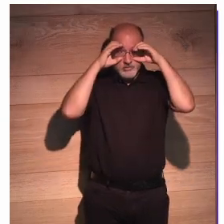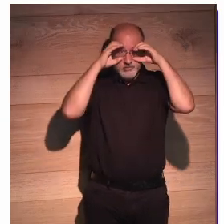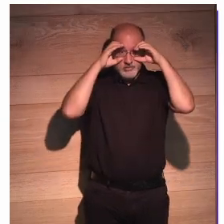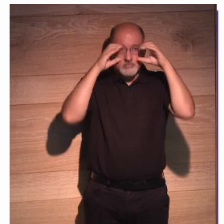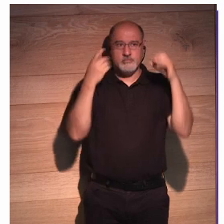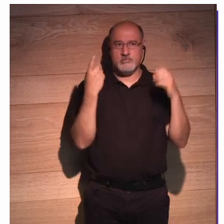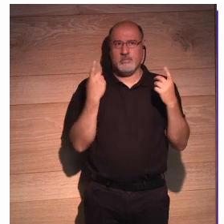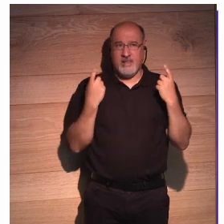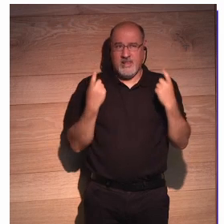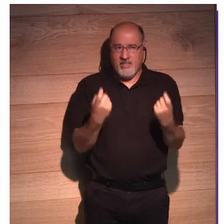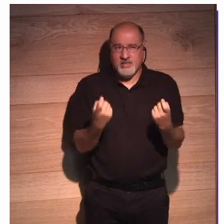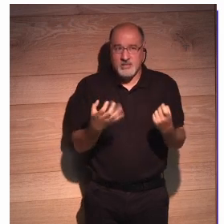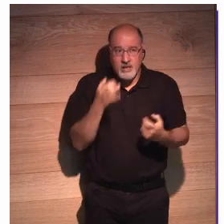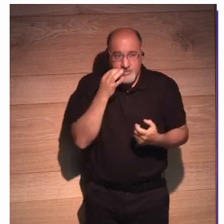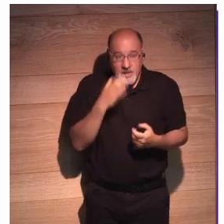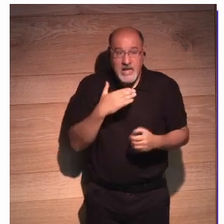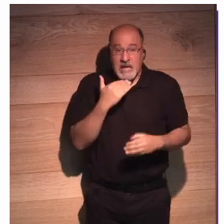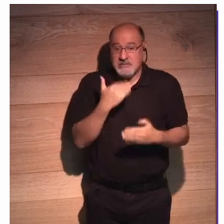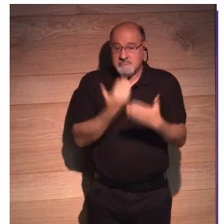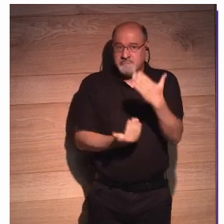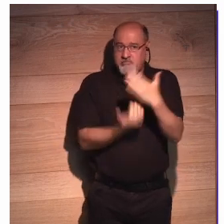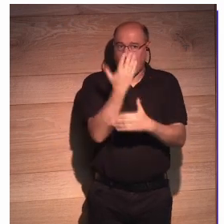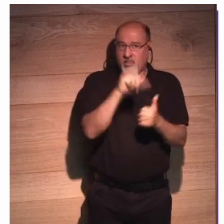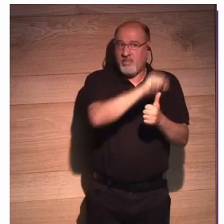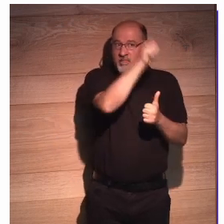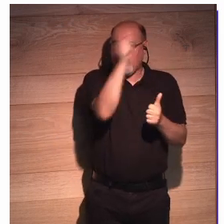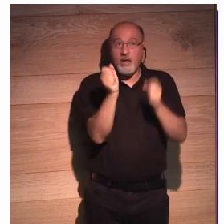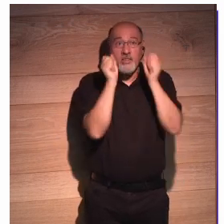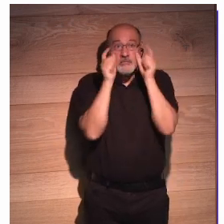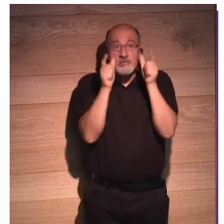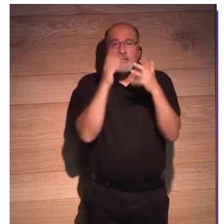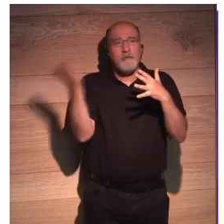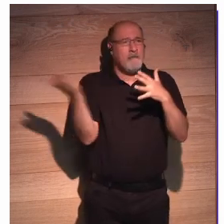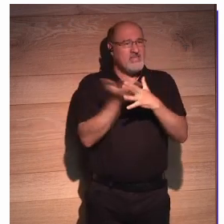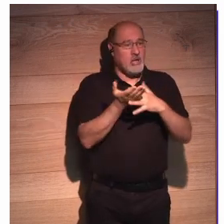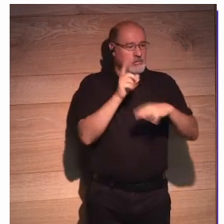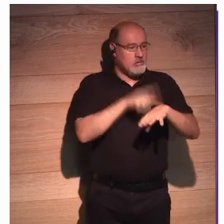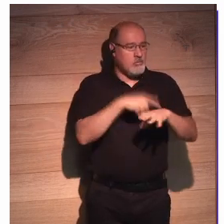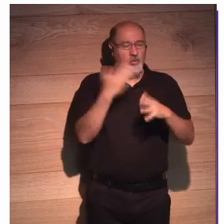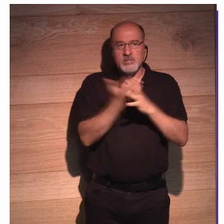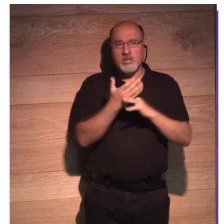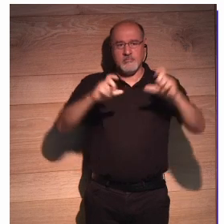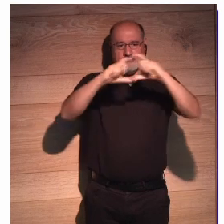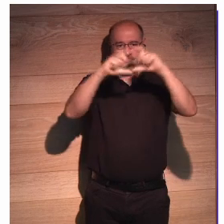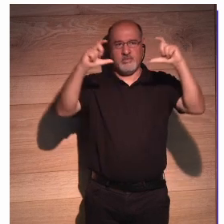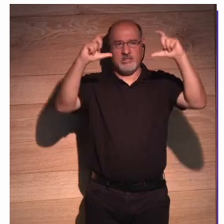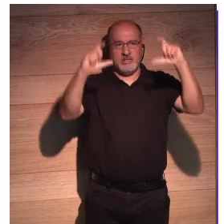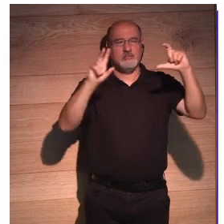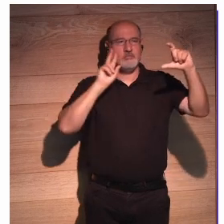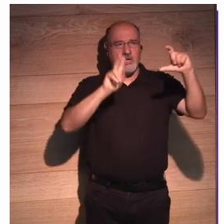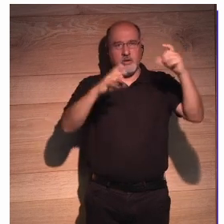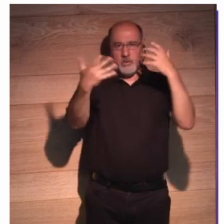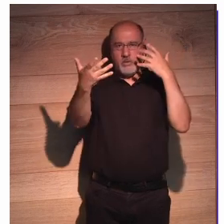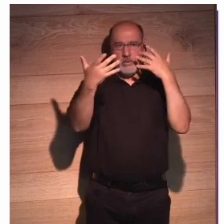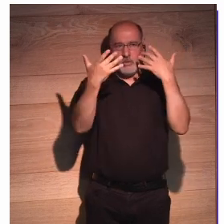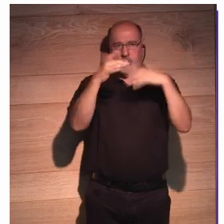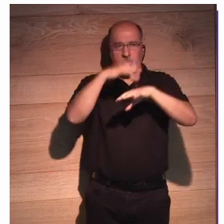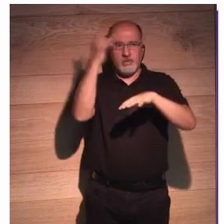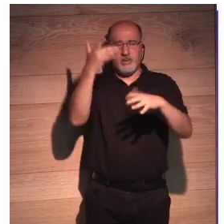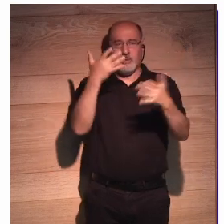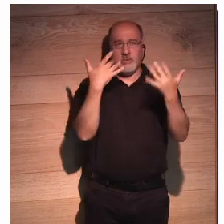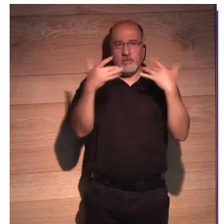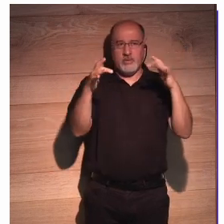our waking hours looking at glowing rectangles, looking at this sort of media. If you were an alien and you were